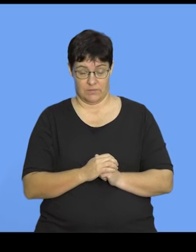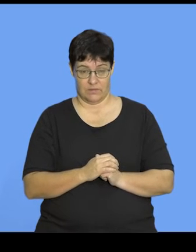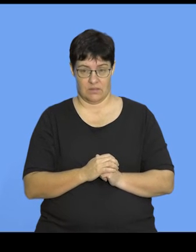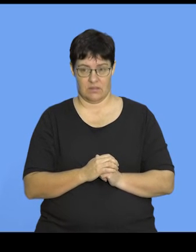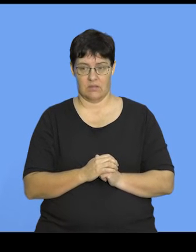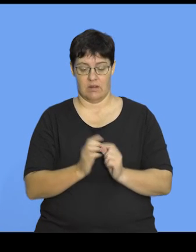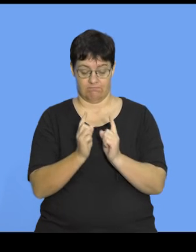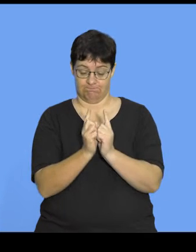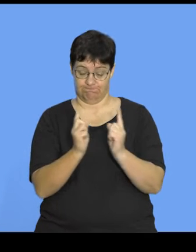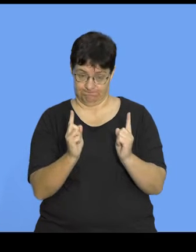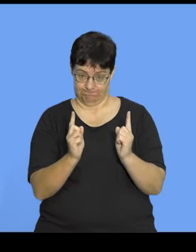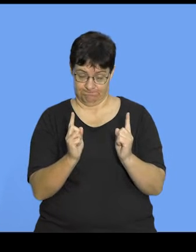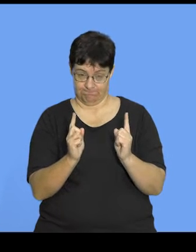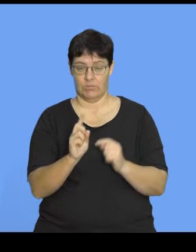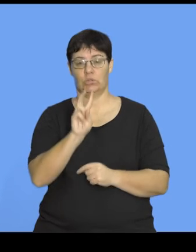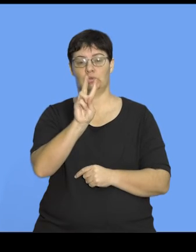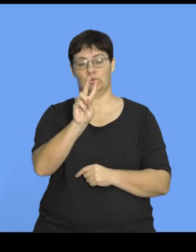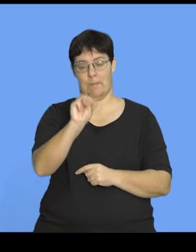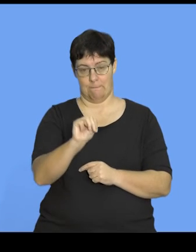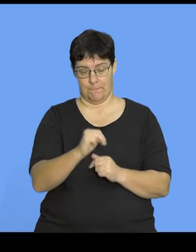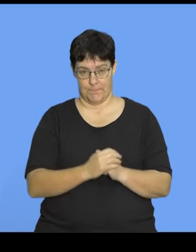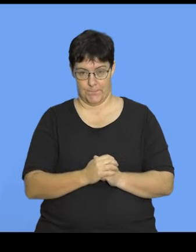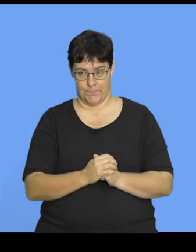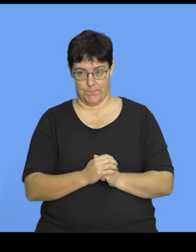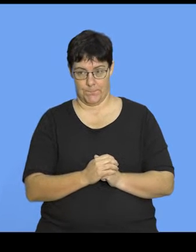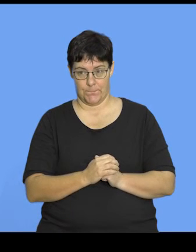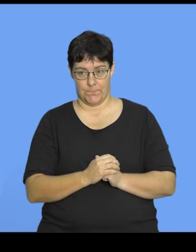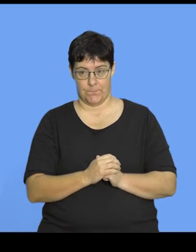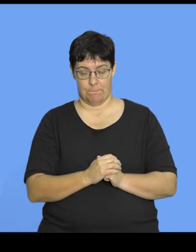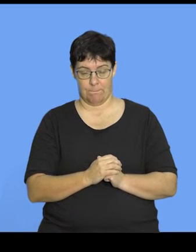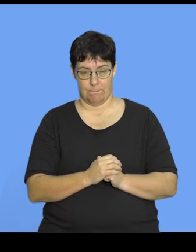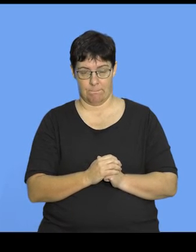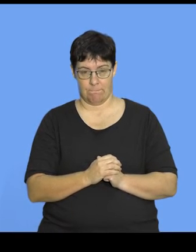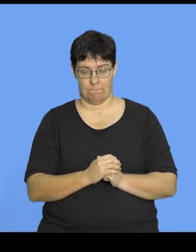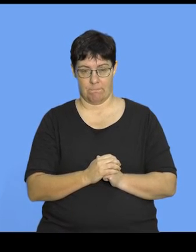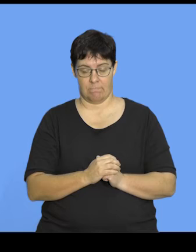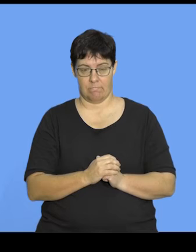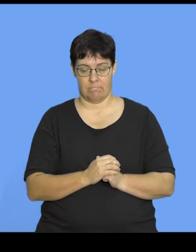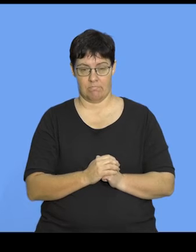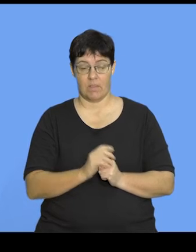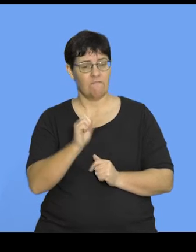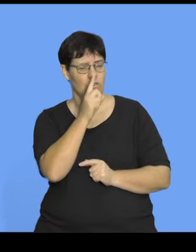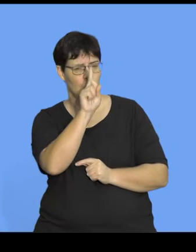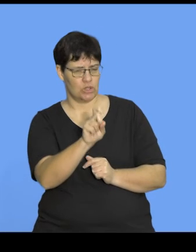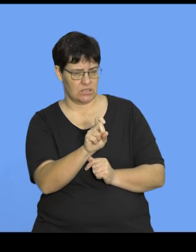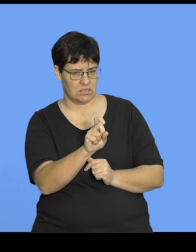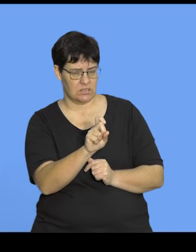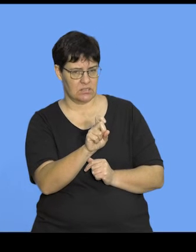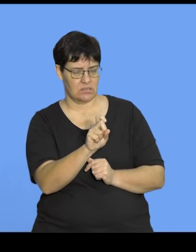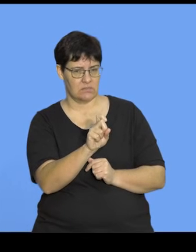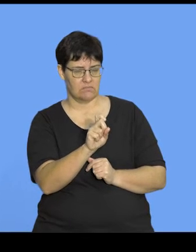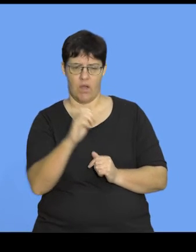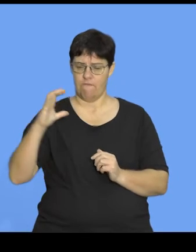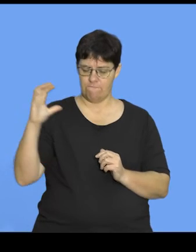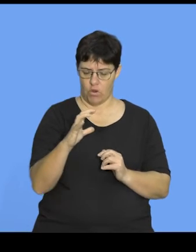the distance between them is 2 meters. My first question is the force of